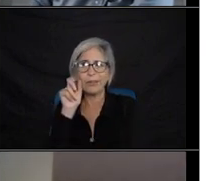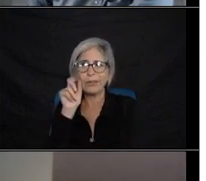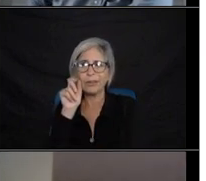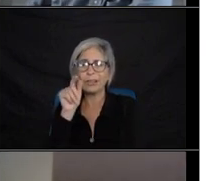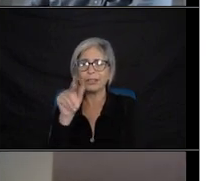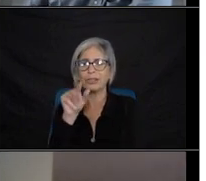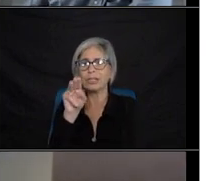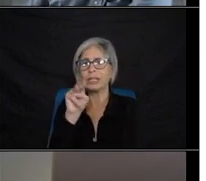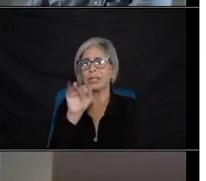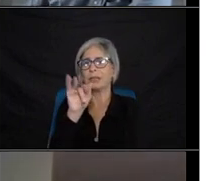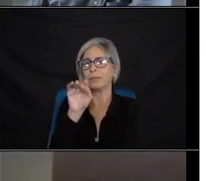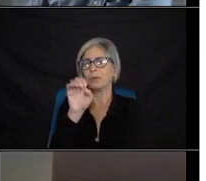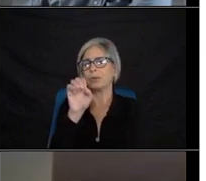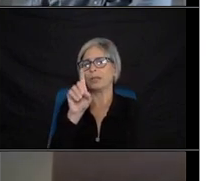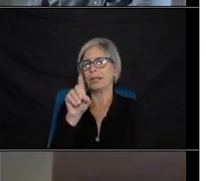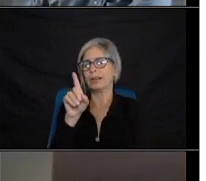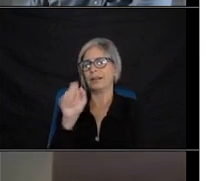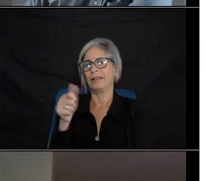unmuted. Yeah.